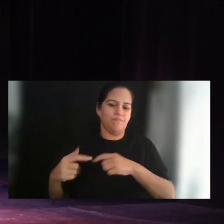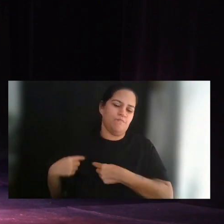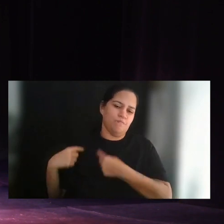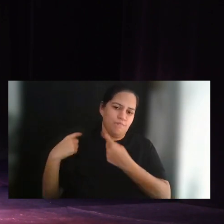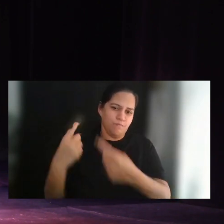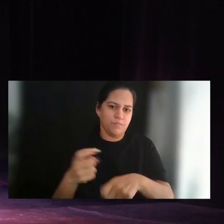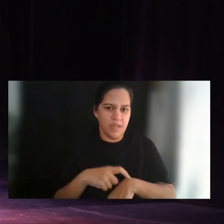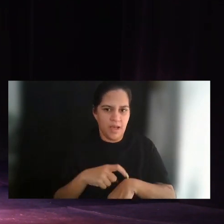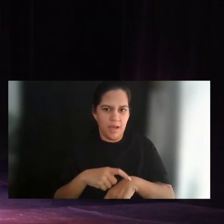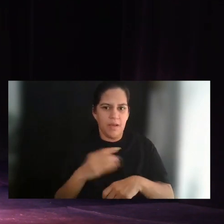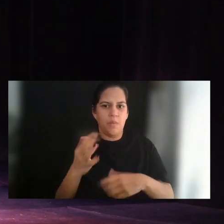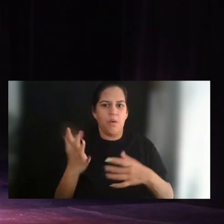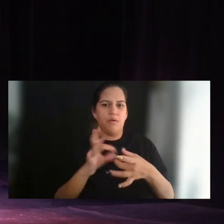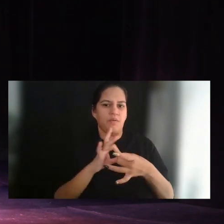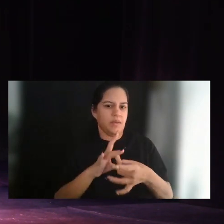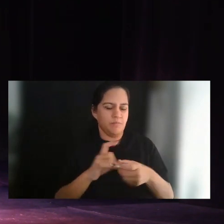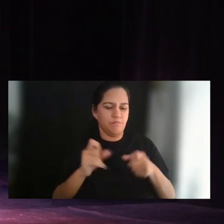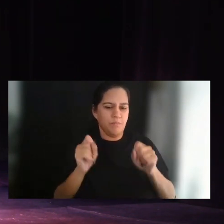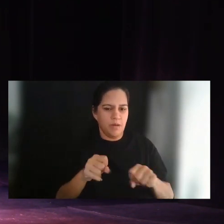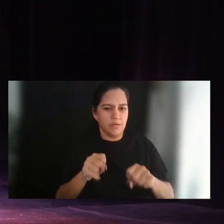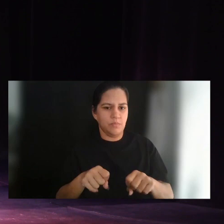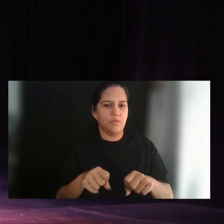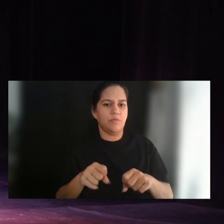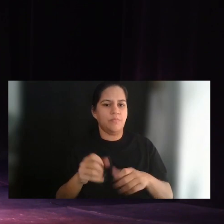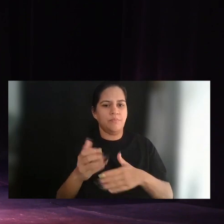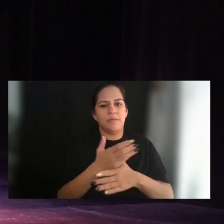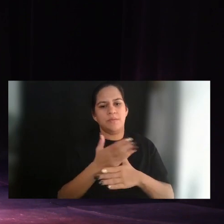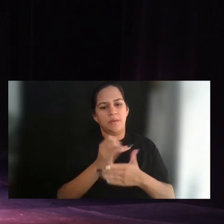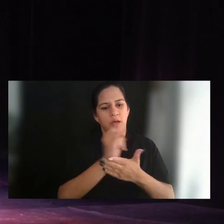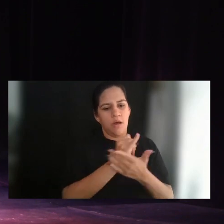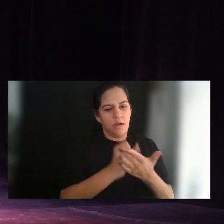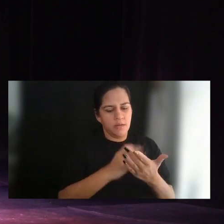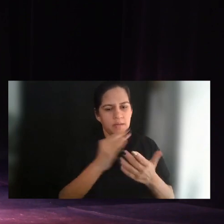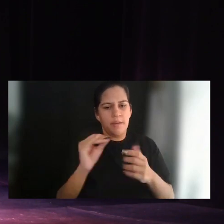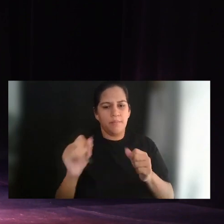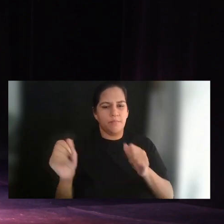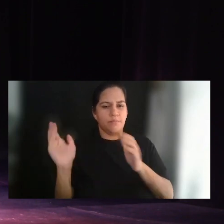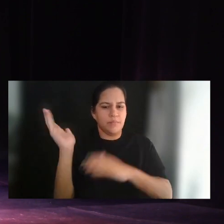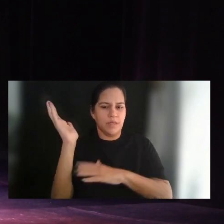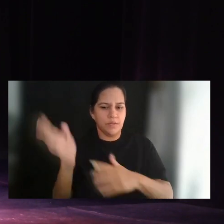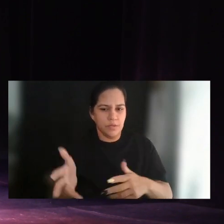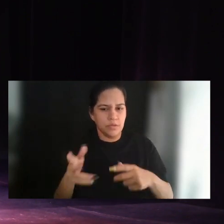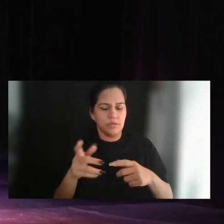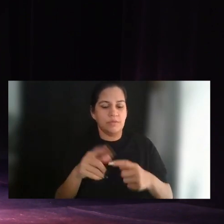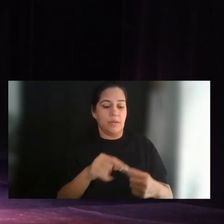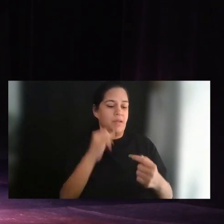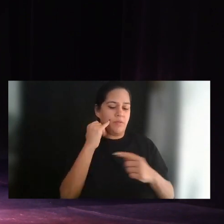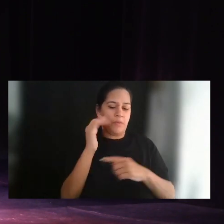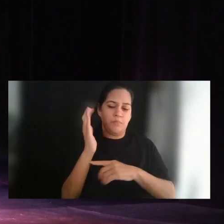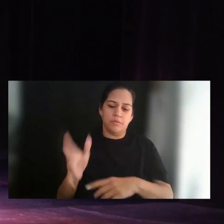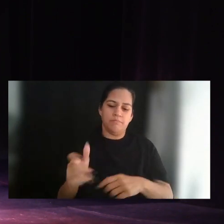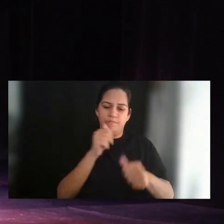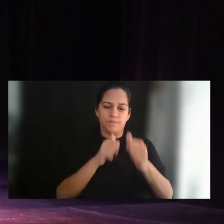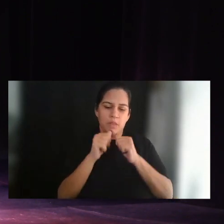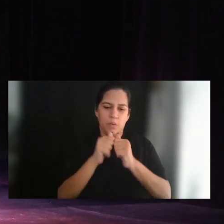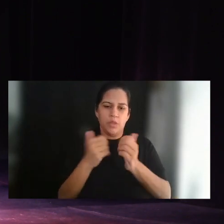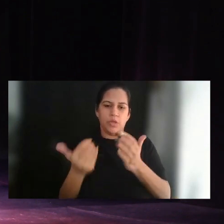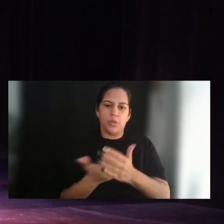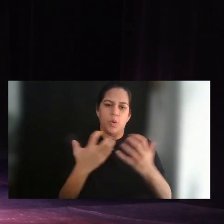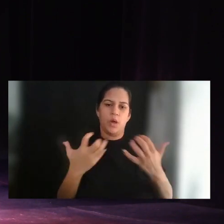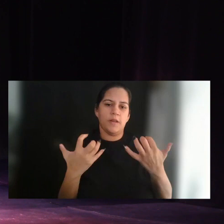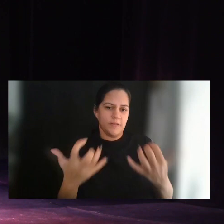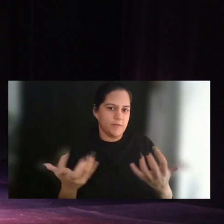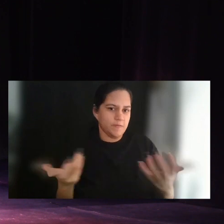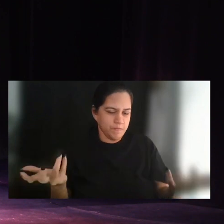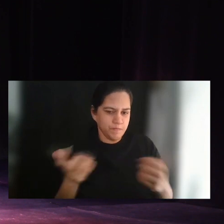are possible between artists and presenters, especially if the presenter is dealing with new audiences? So new